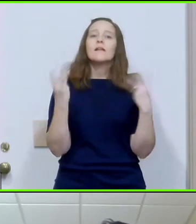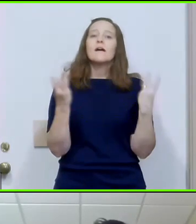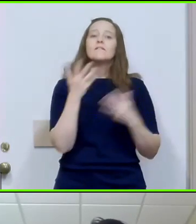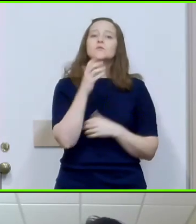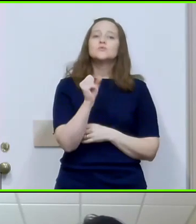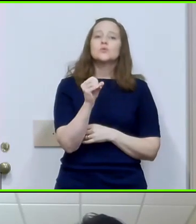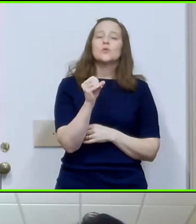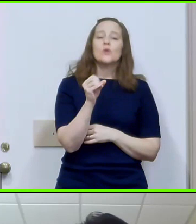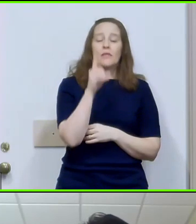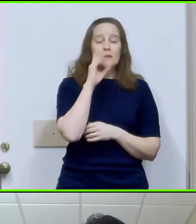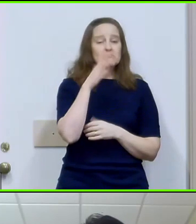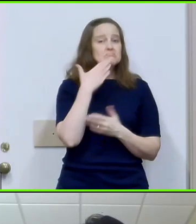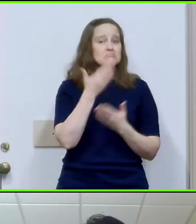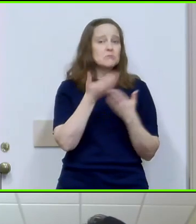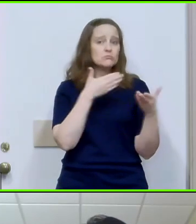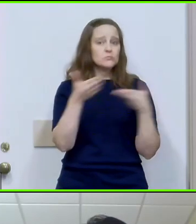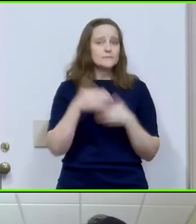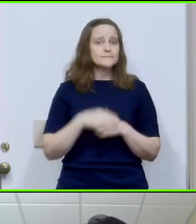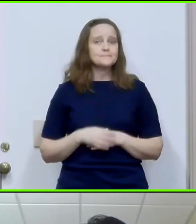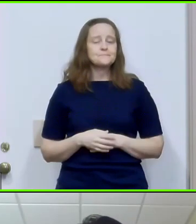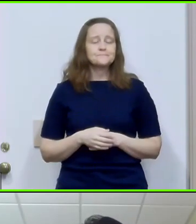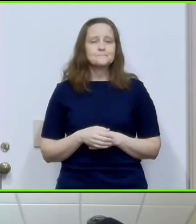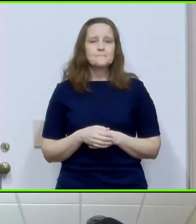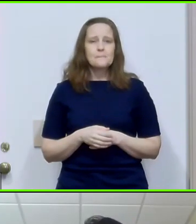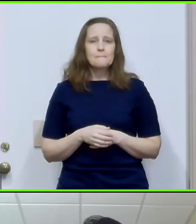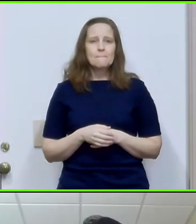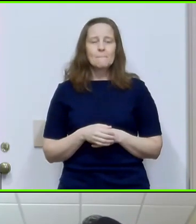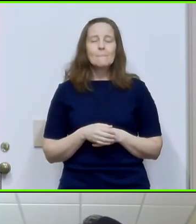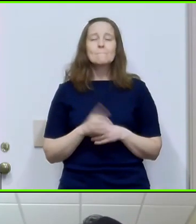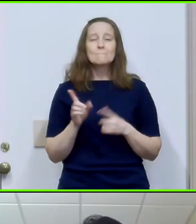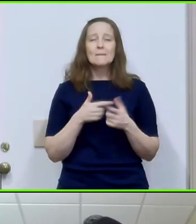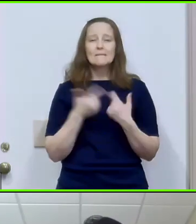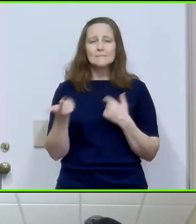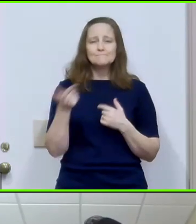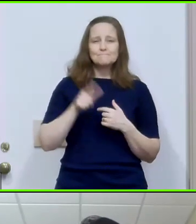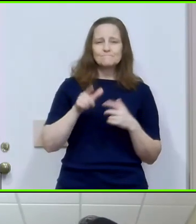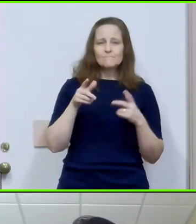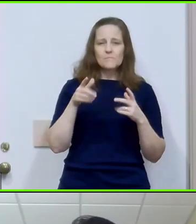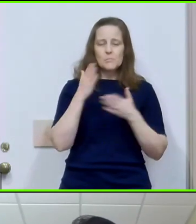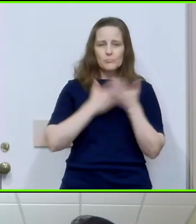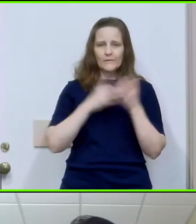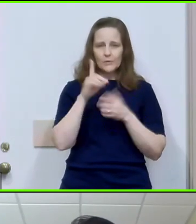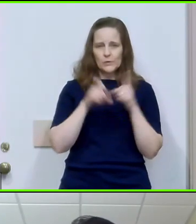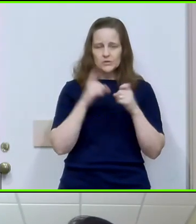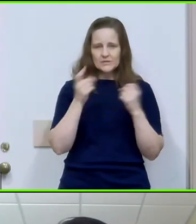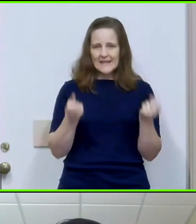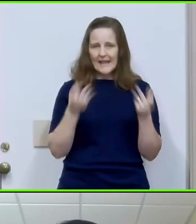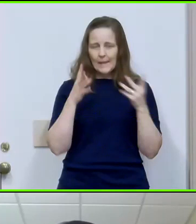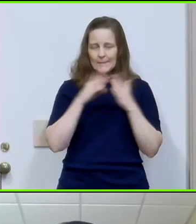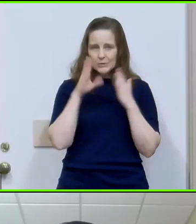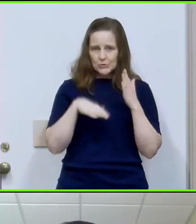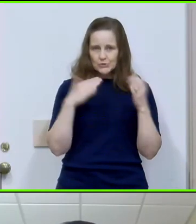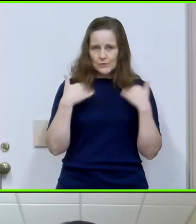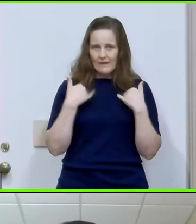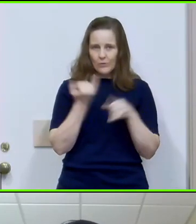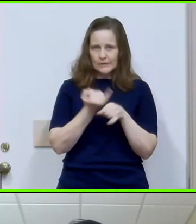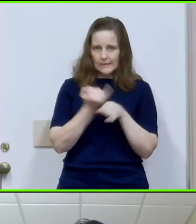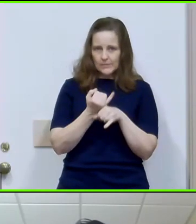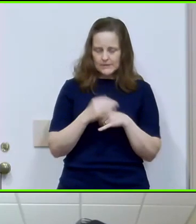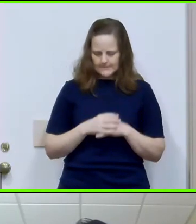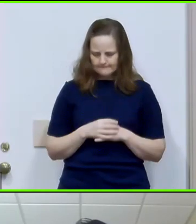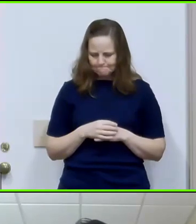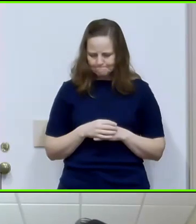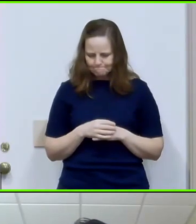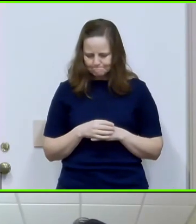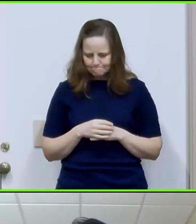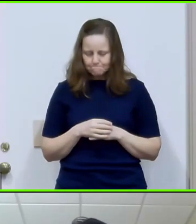it went very well and I was very pleased. And then I guess the other piece of the question is, and how many students did we have on campus? We did